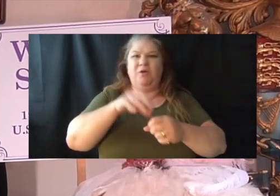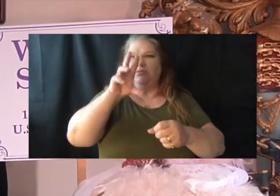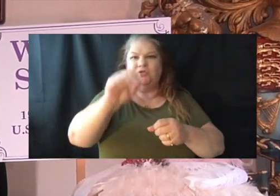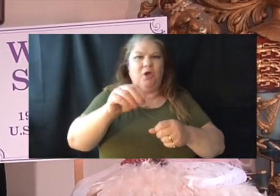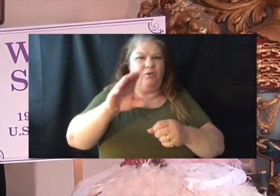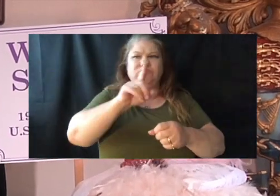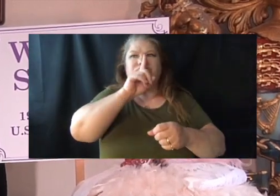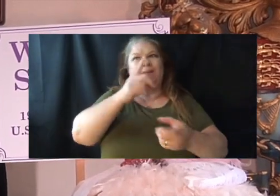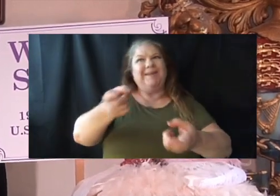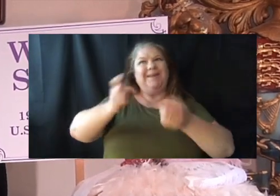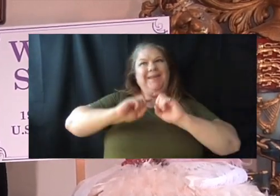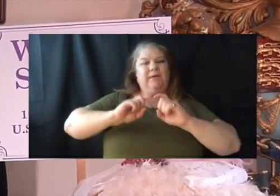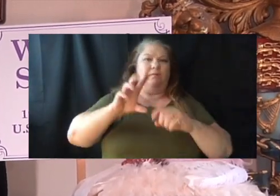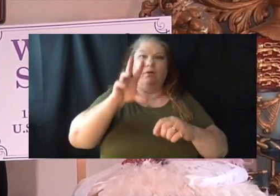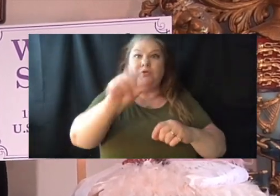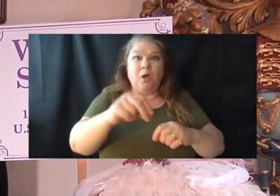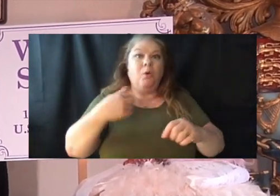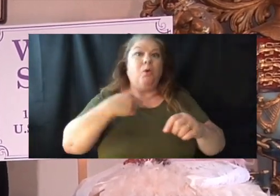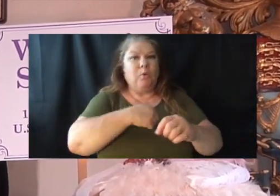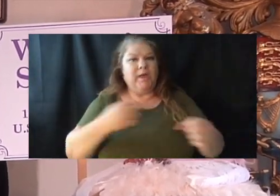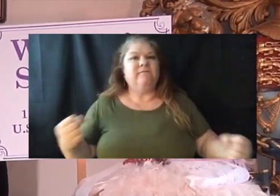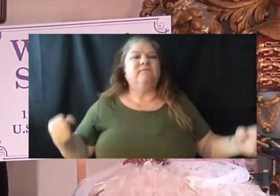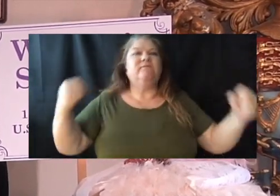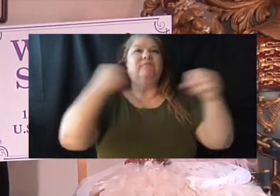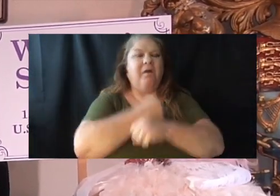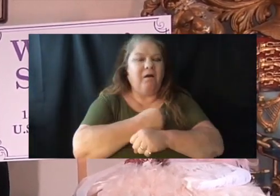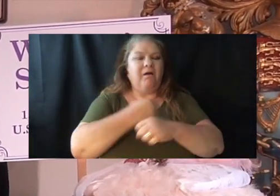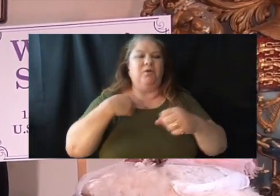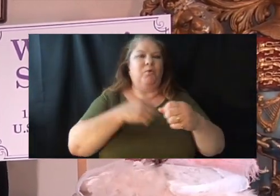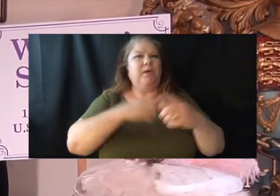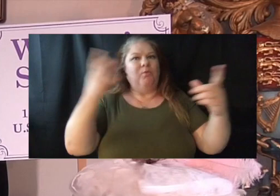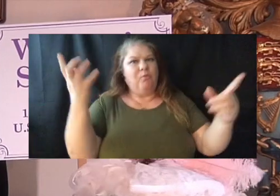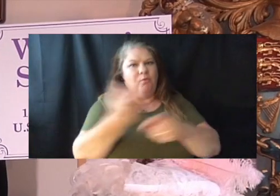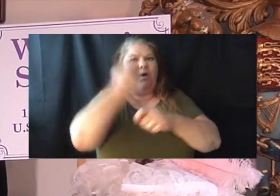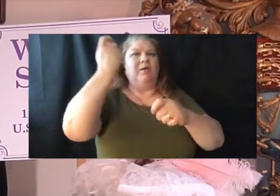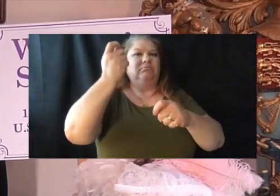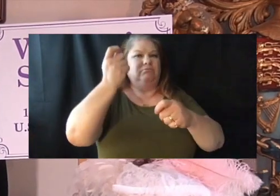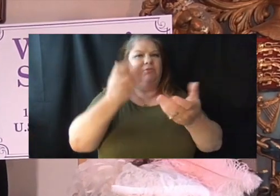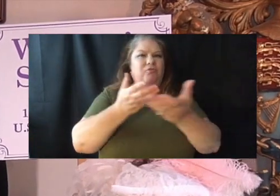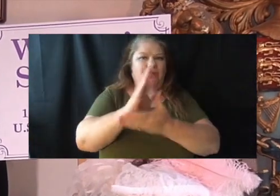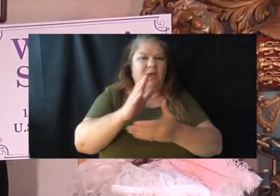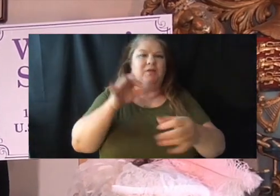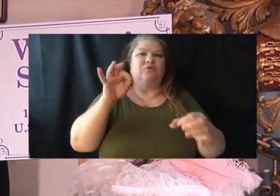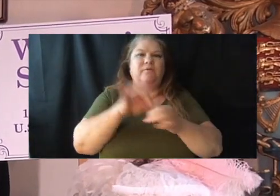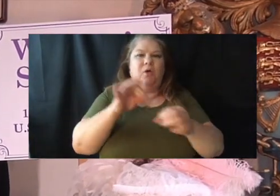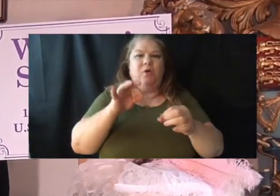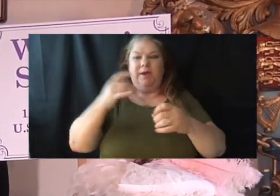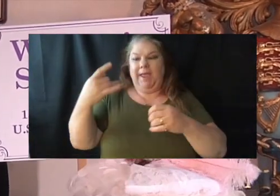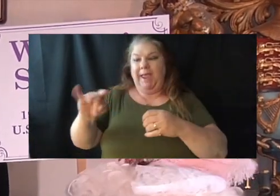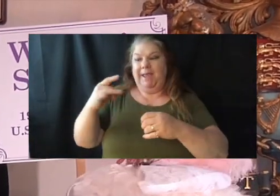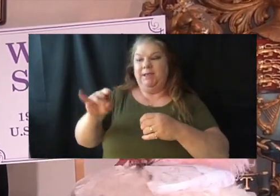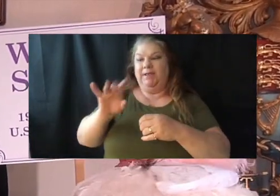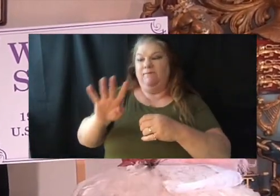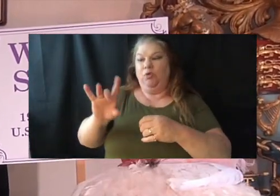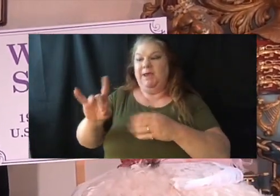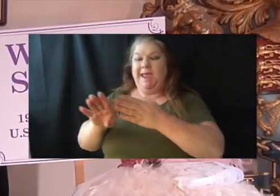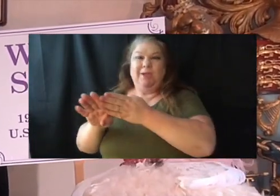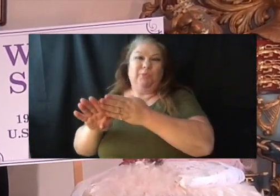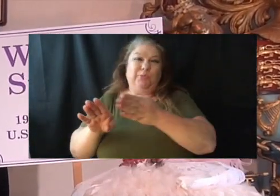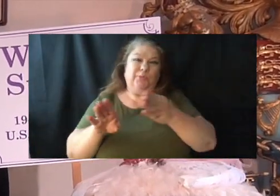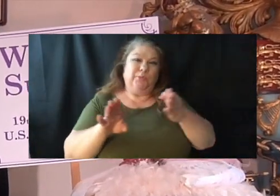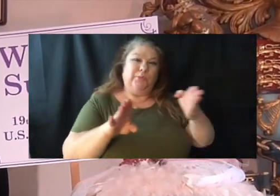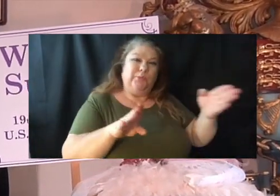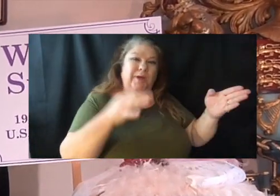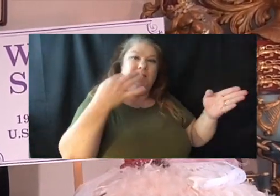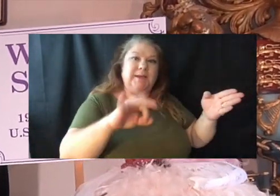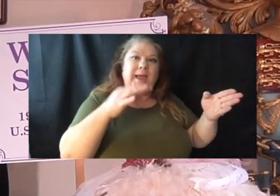never given it. We fought and we won it. We fought from 1848 to